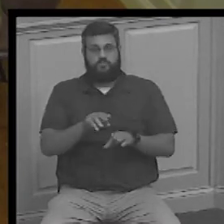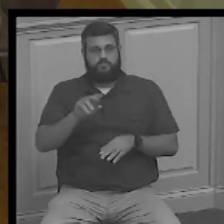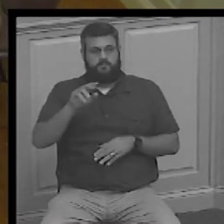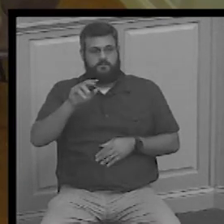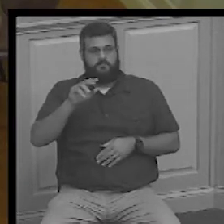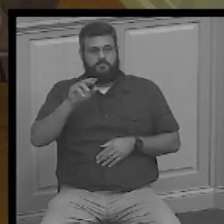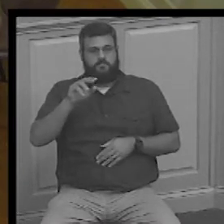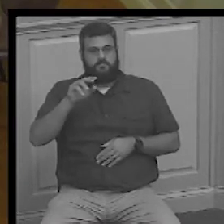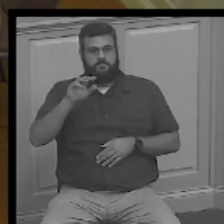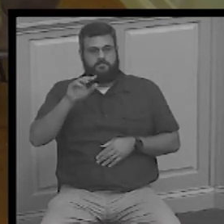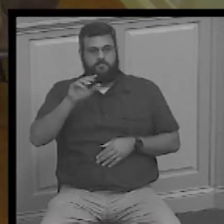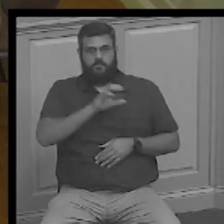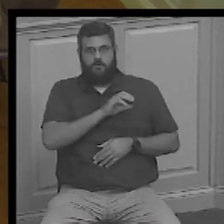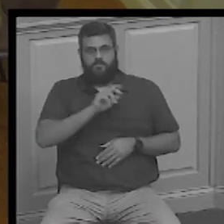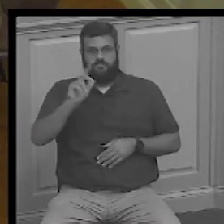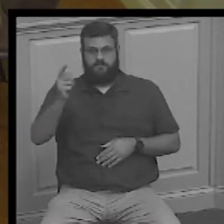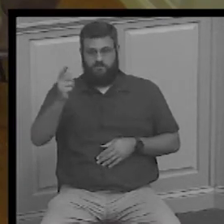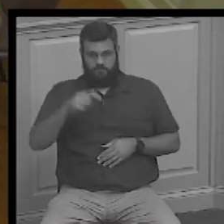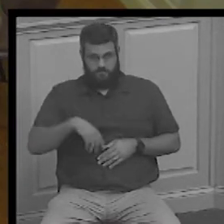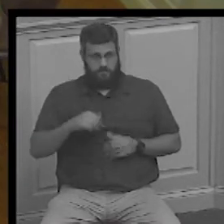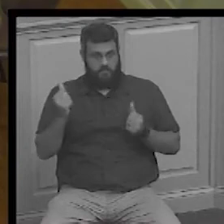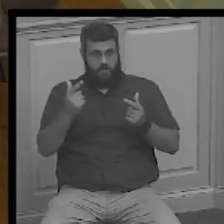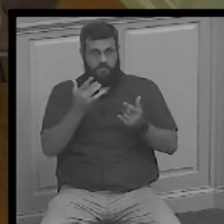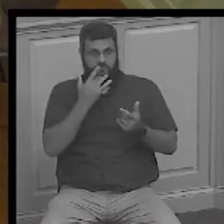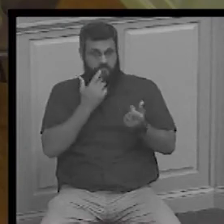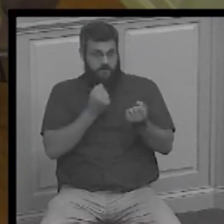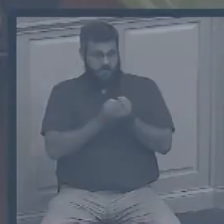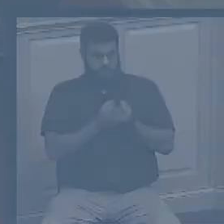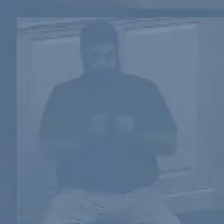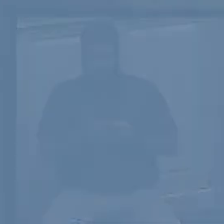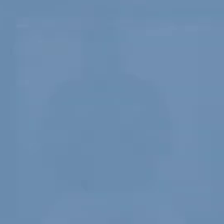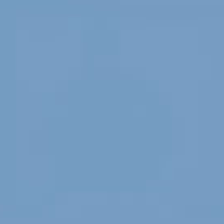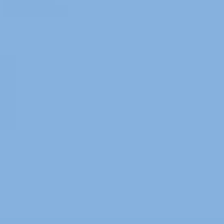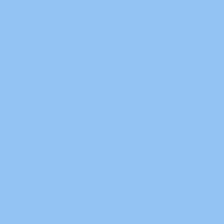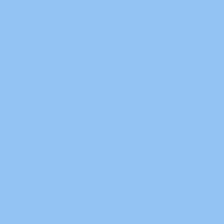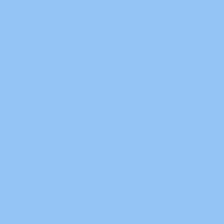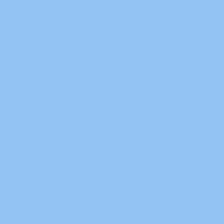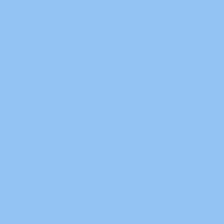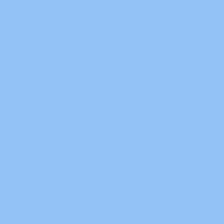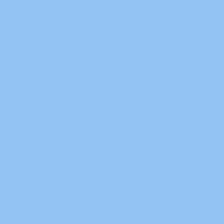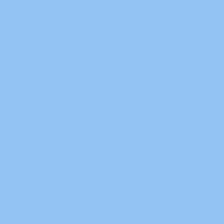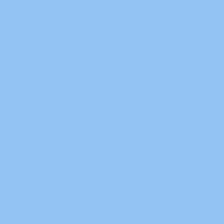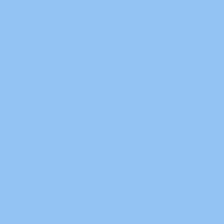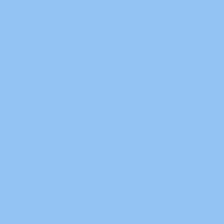All those in favor? Aye. Aye. Those opposed? Kevin always says can stay, right?